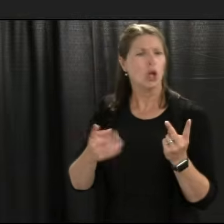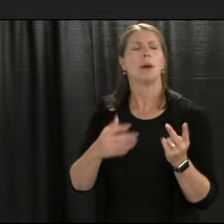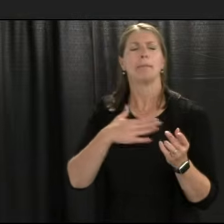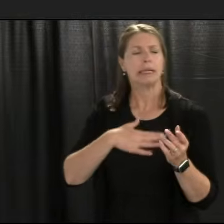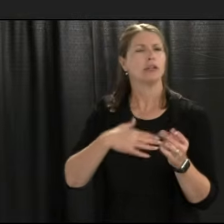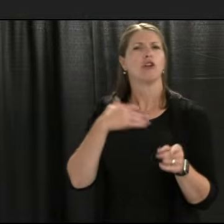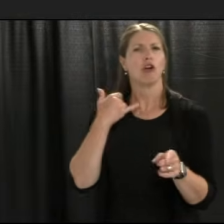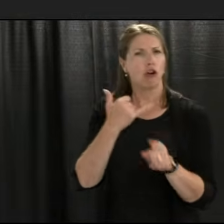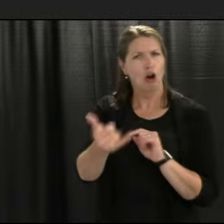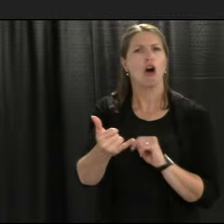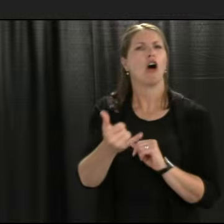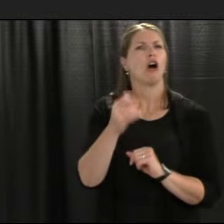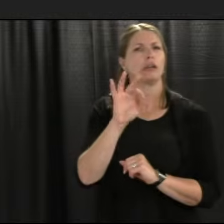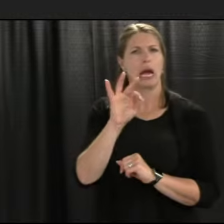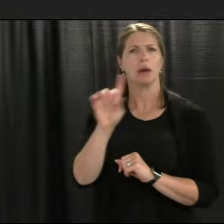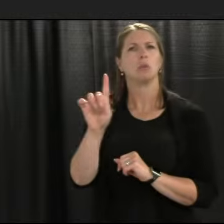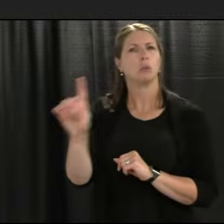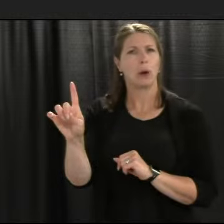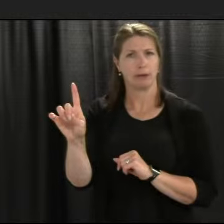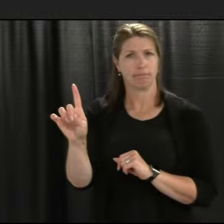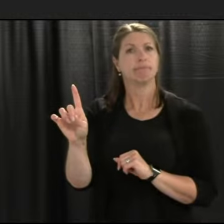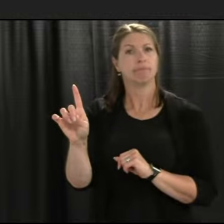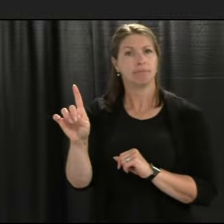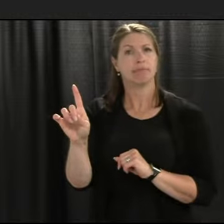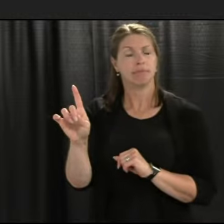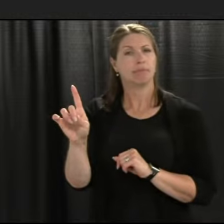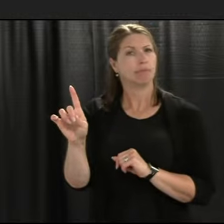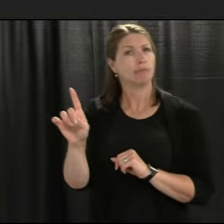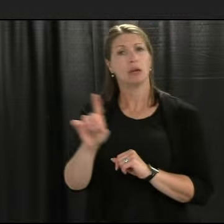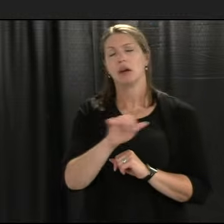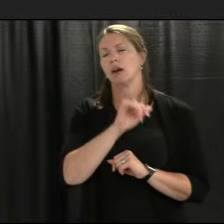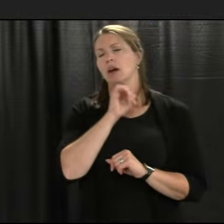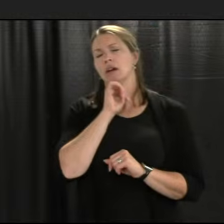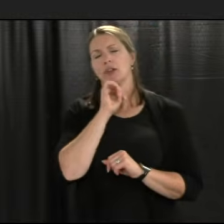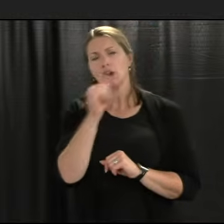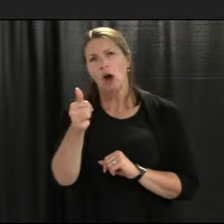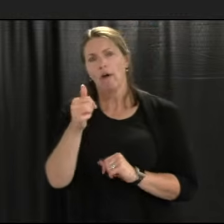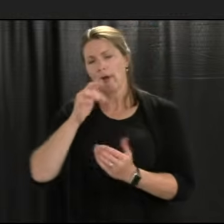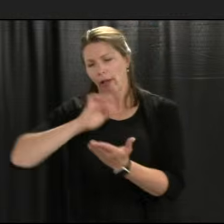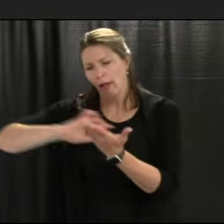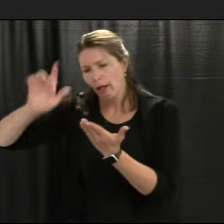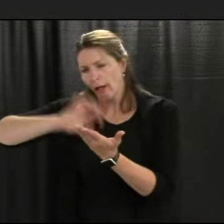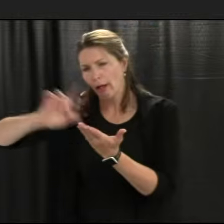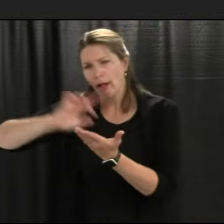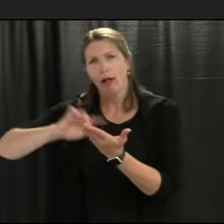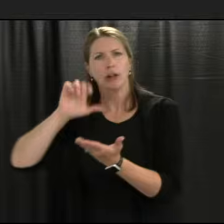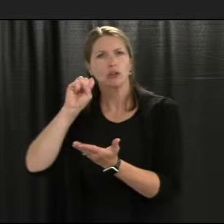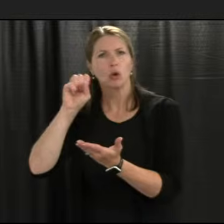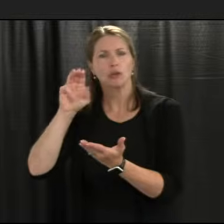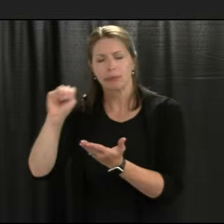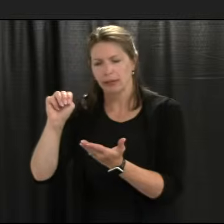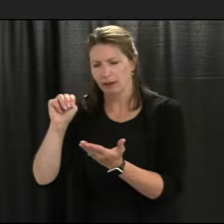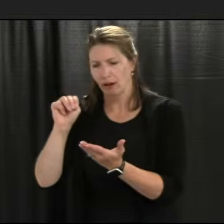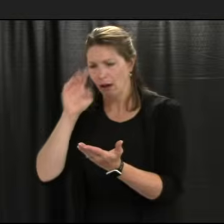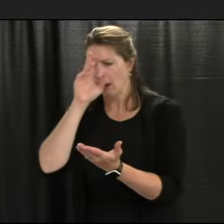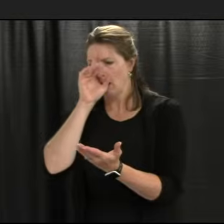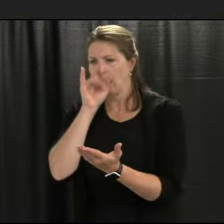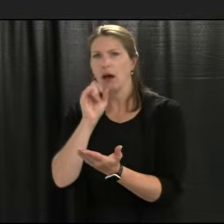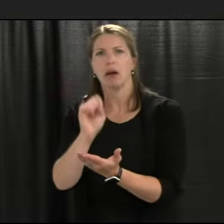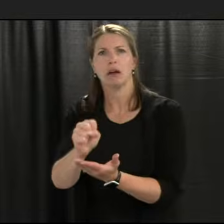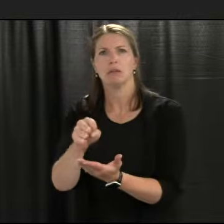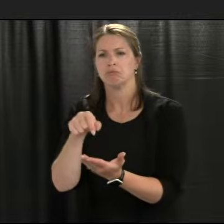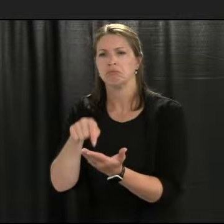and don't rely on social media. And again, social media is